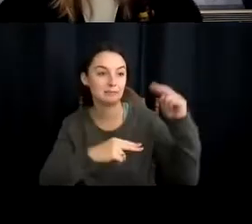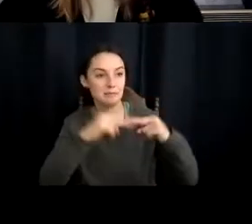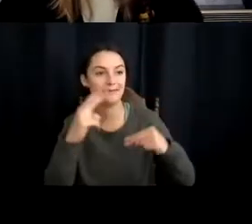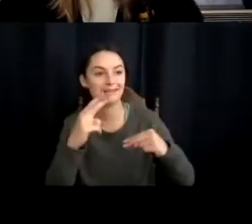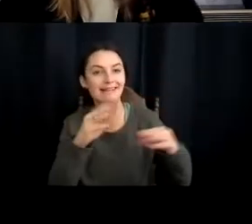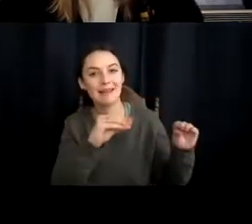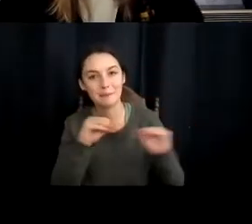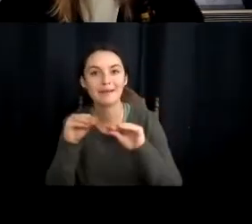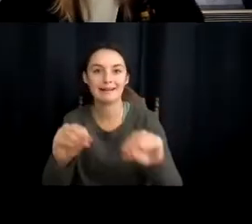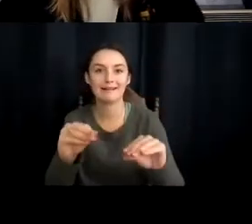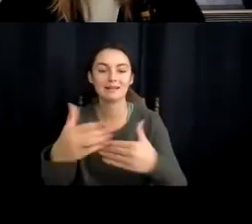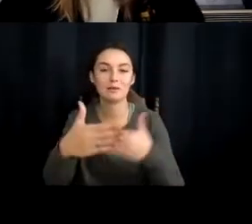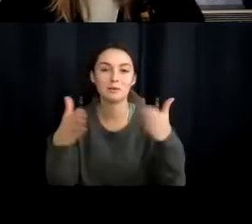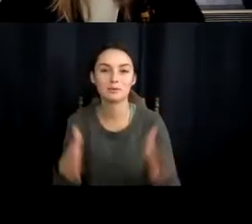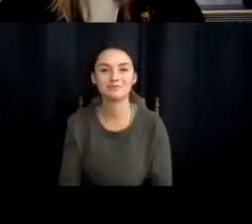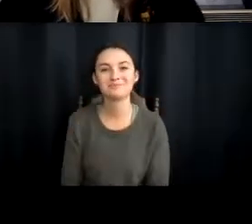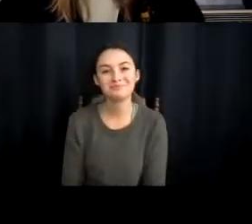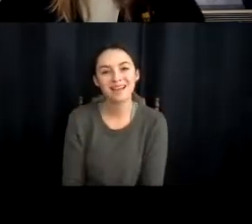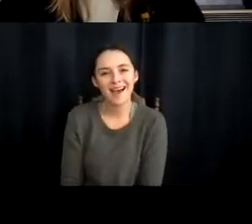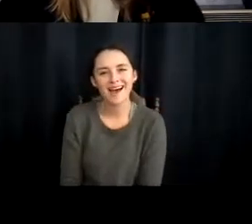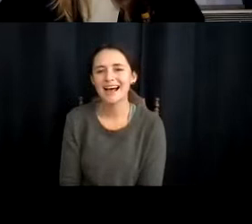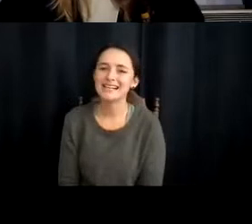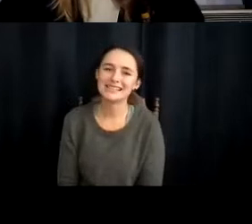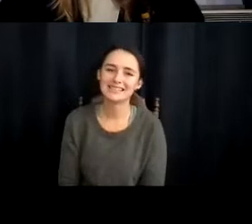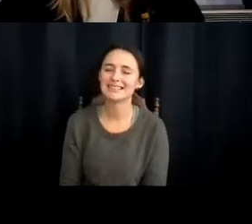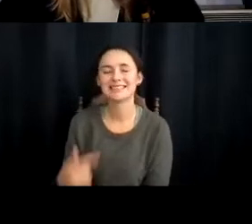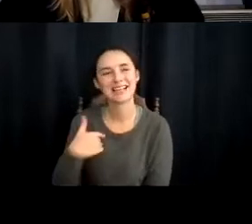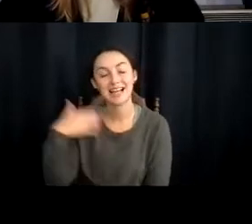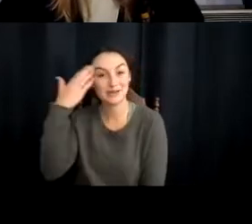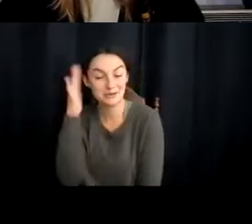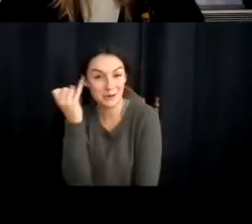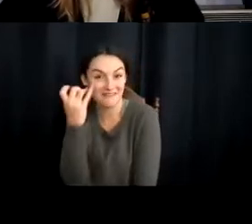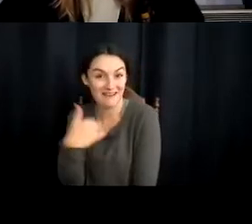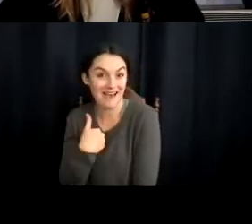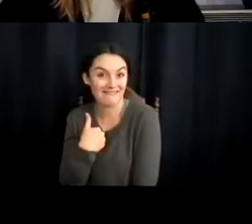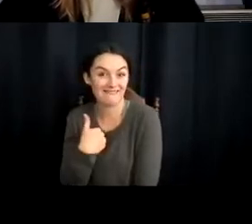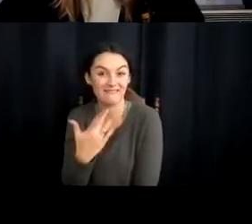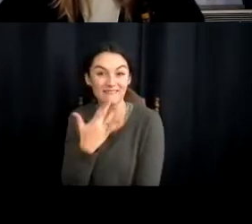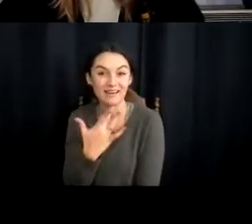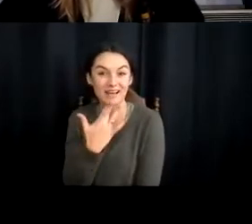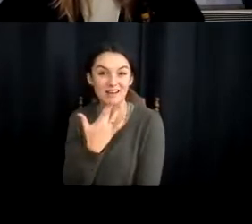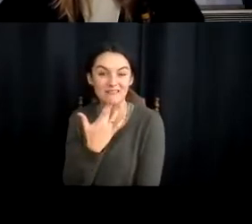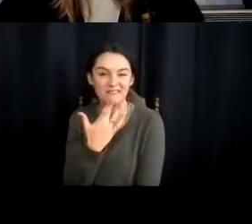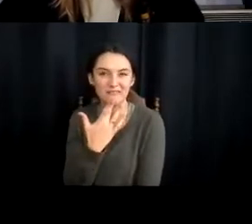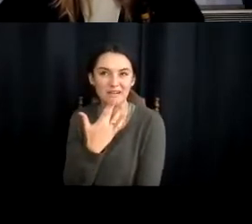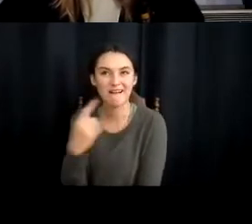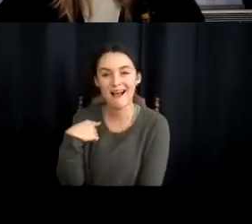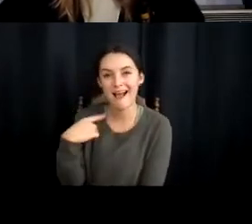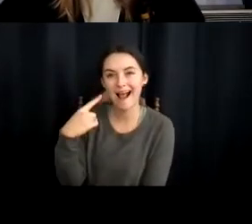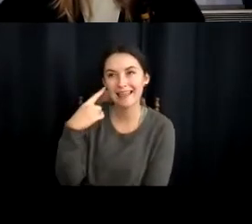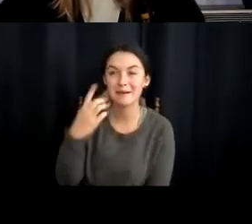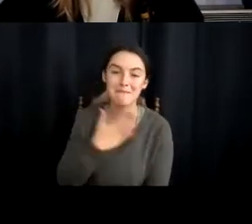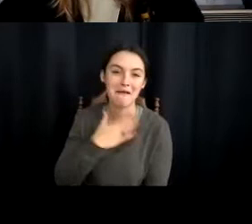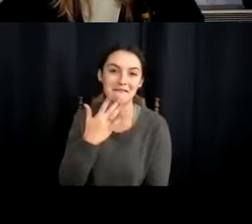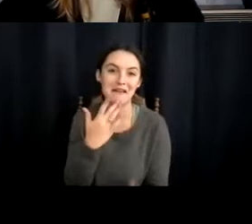project. I don't know that I have a favorite. I kind of, my favorite might be the house mural, the shampooing mural. And I think that's just because I